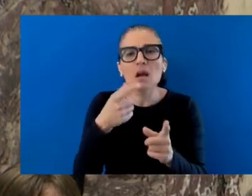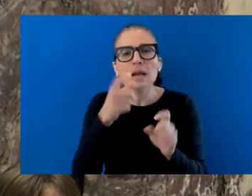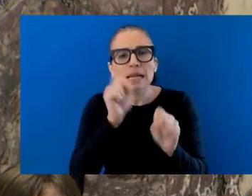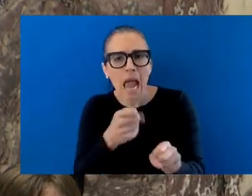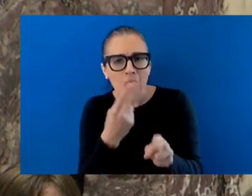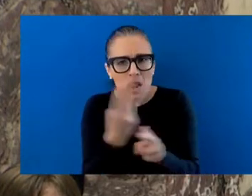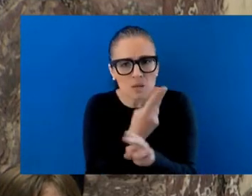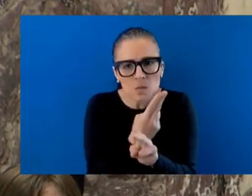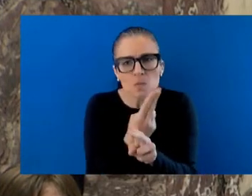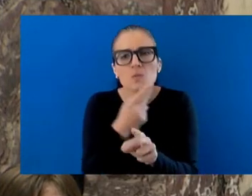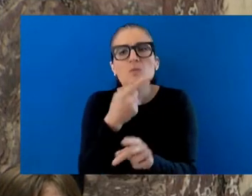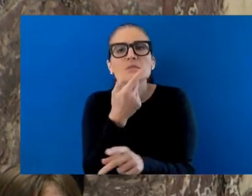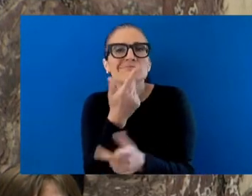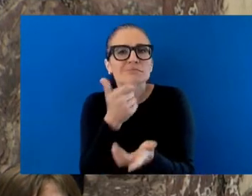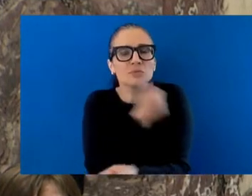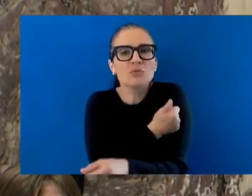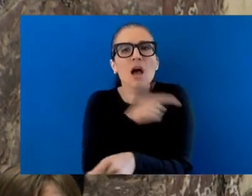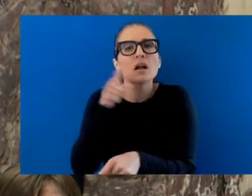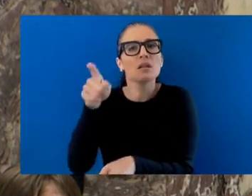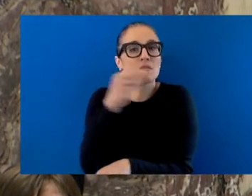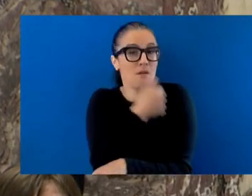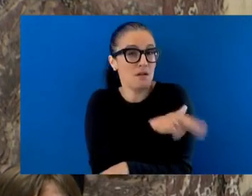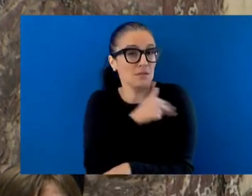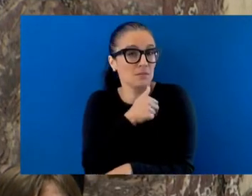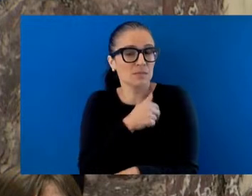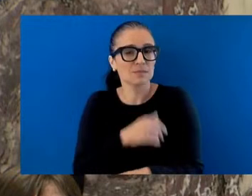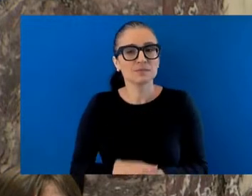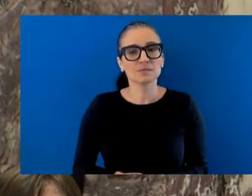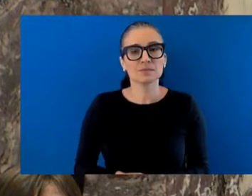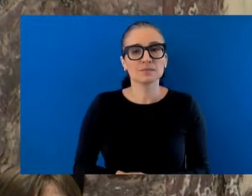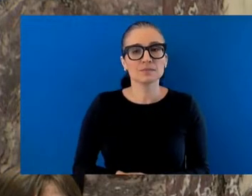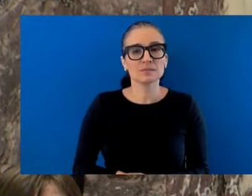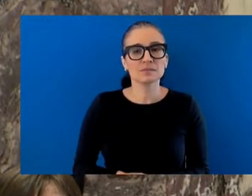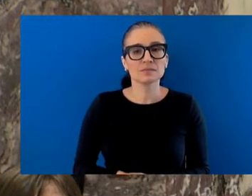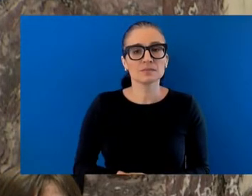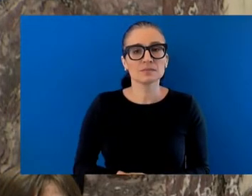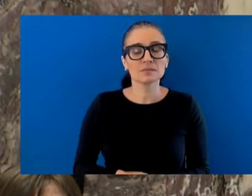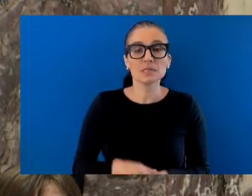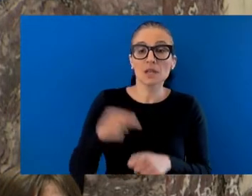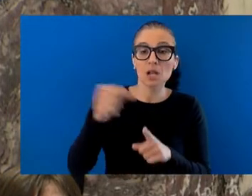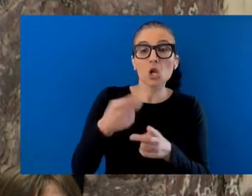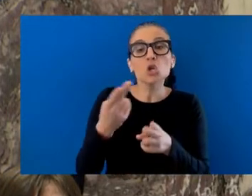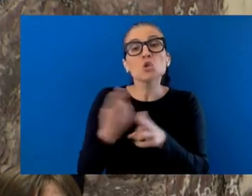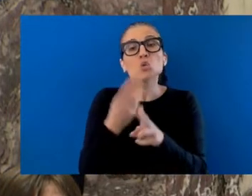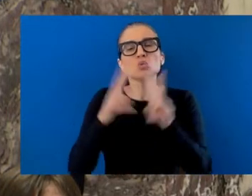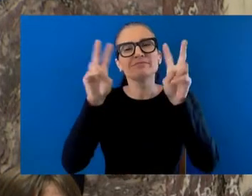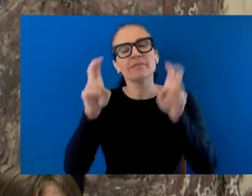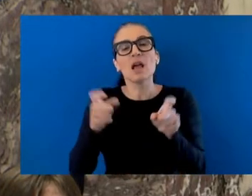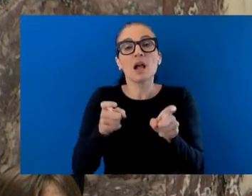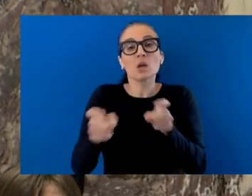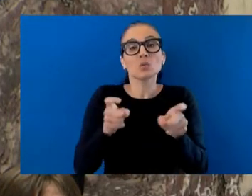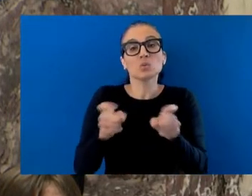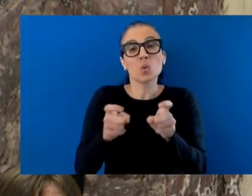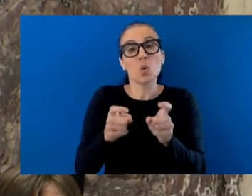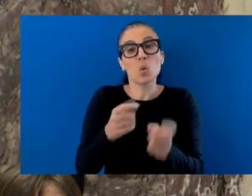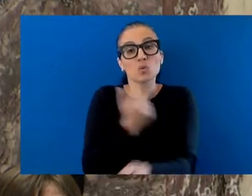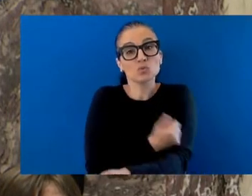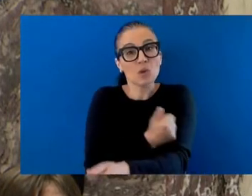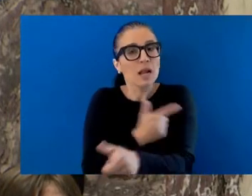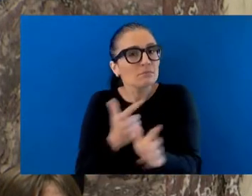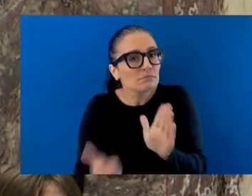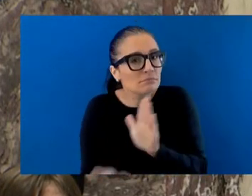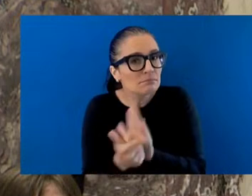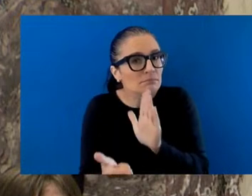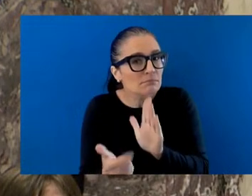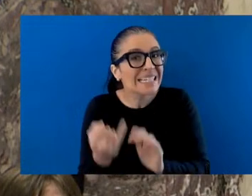substances are prohibited for all clients in emergency departments, any unit where clients under the age of 18 are present, inpatient